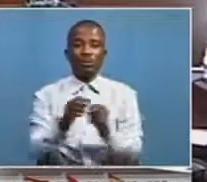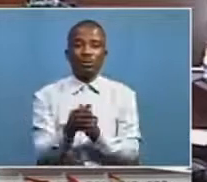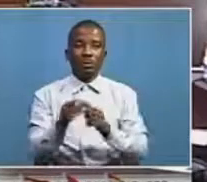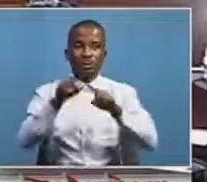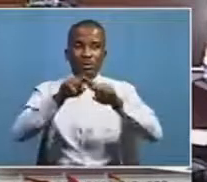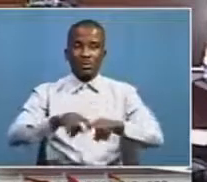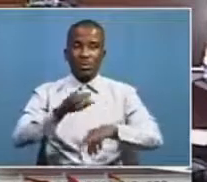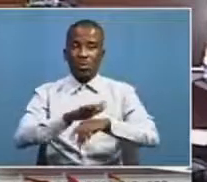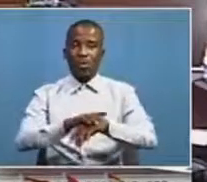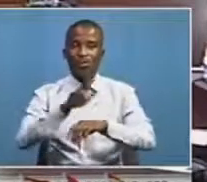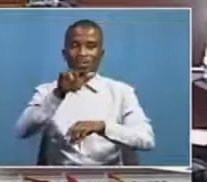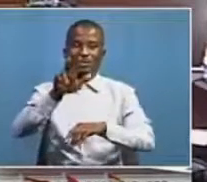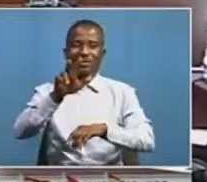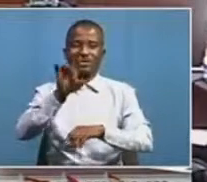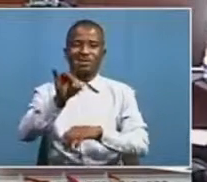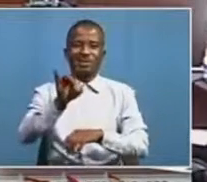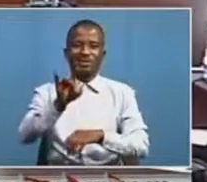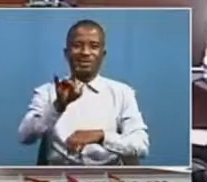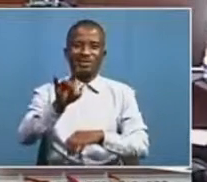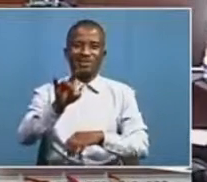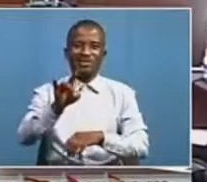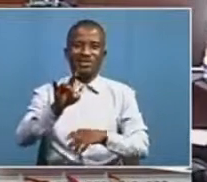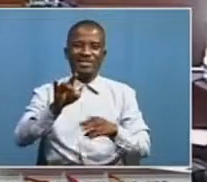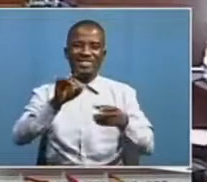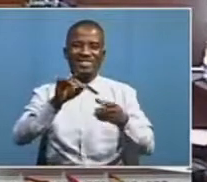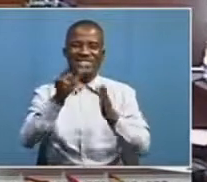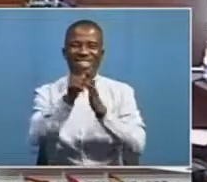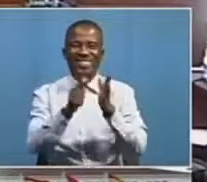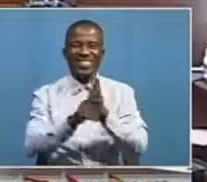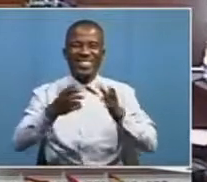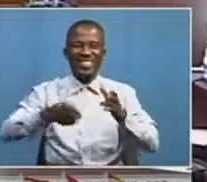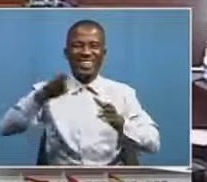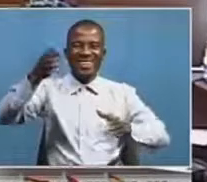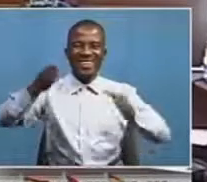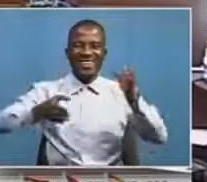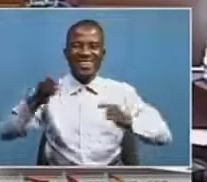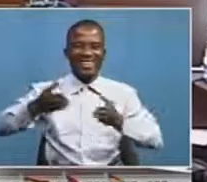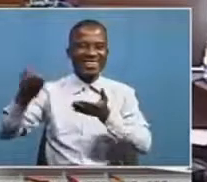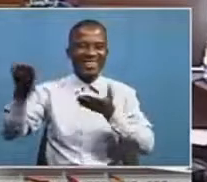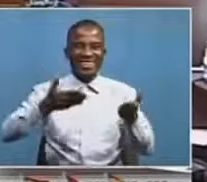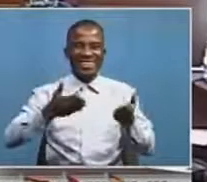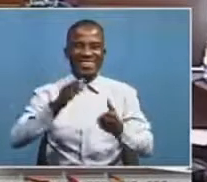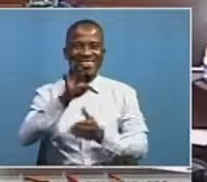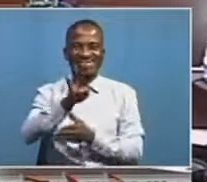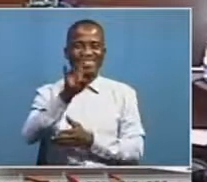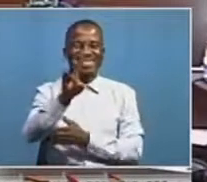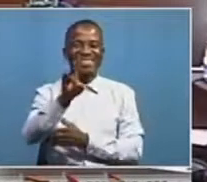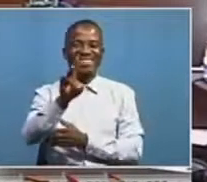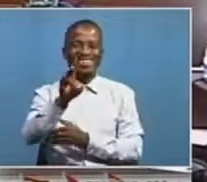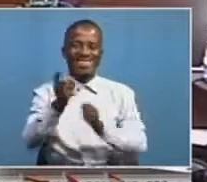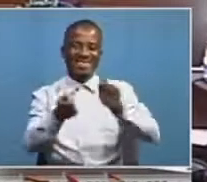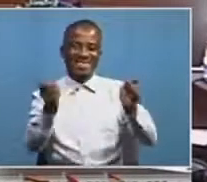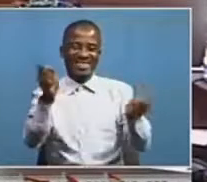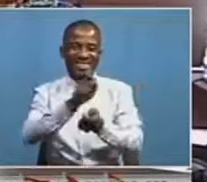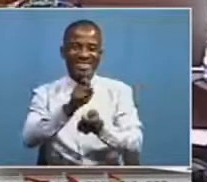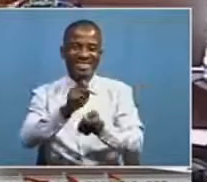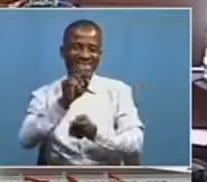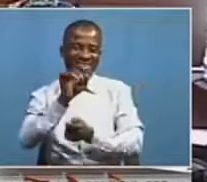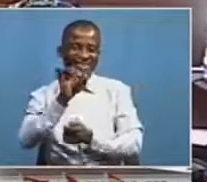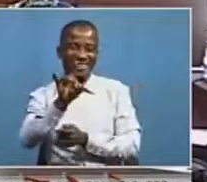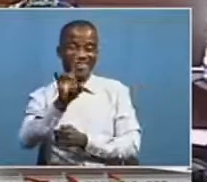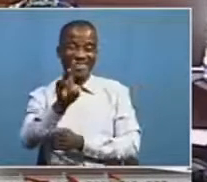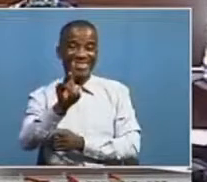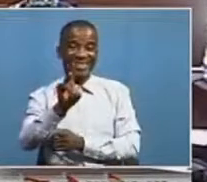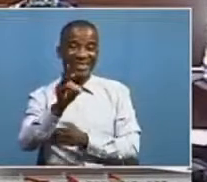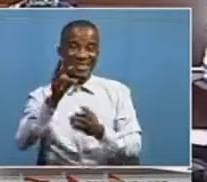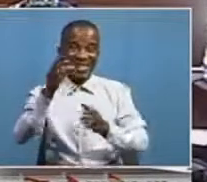Order 38, Rule 3E5 of the High Court Civil Procedure Rule CI 47 as amended by CI 87,